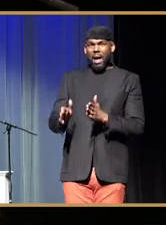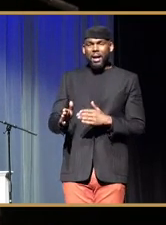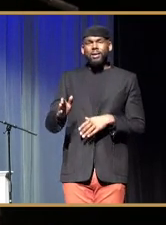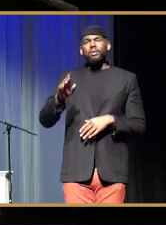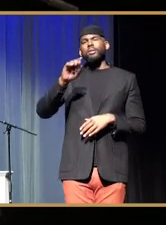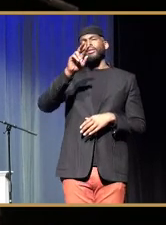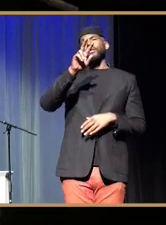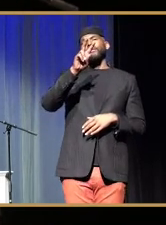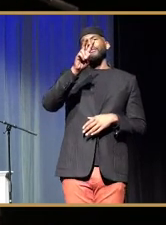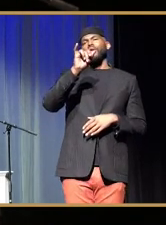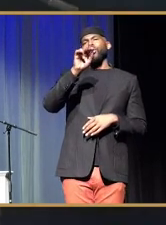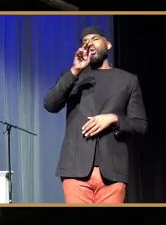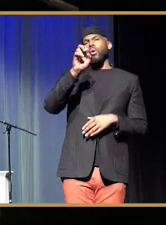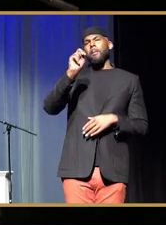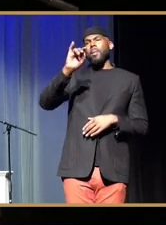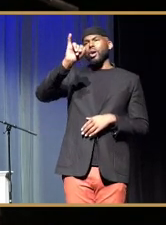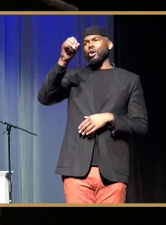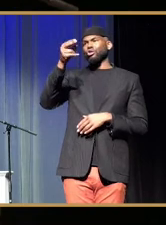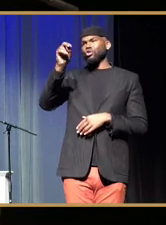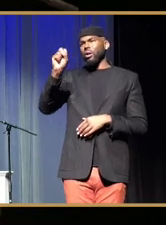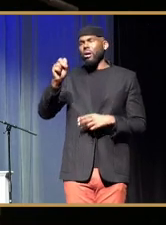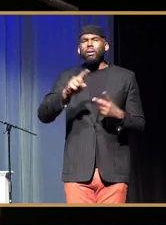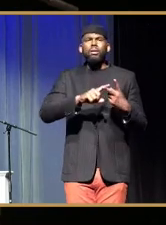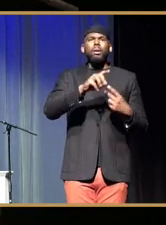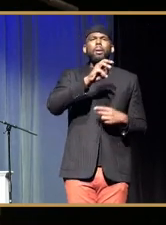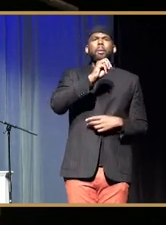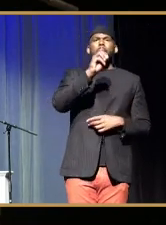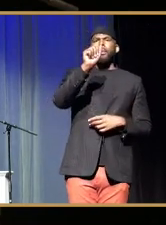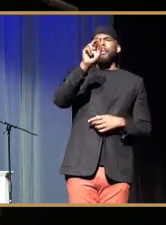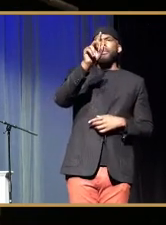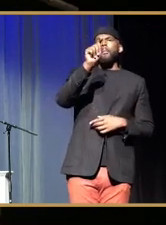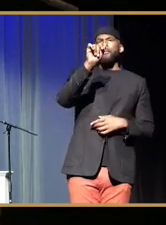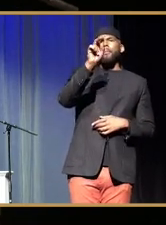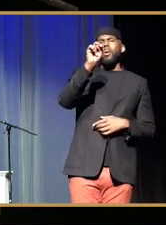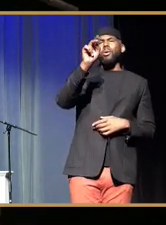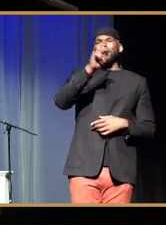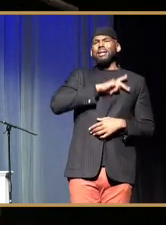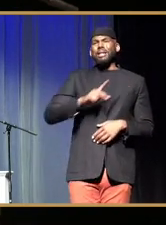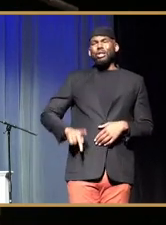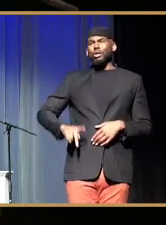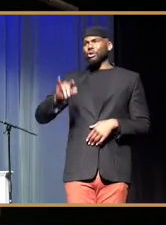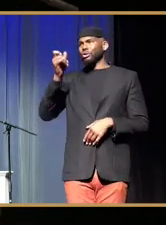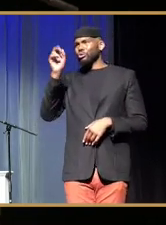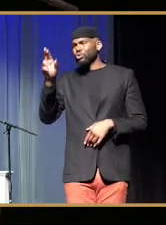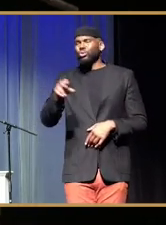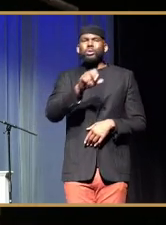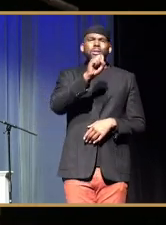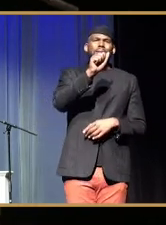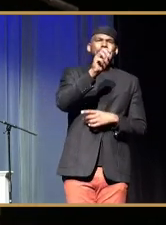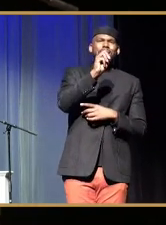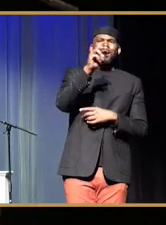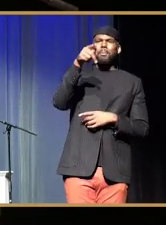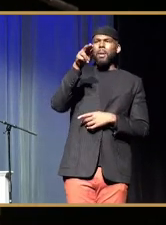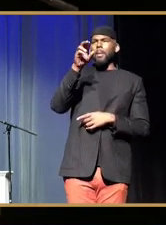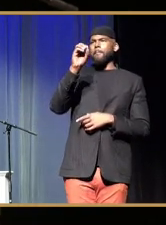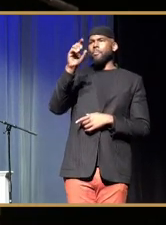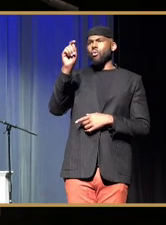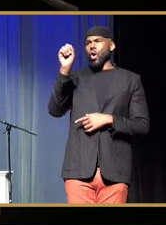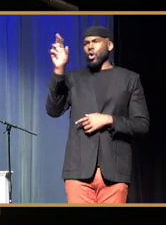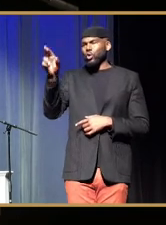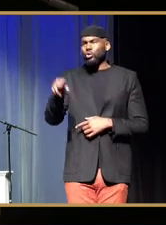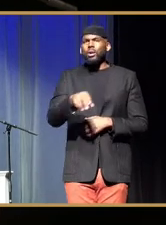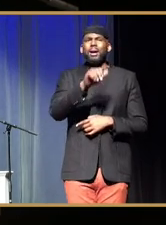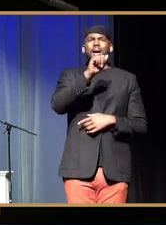Vernon Johns, Martin King Jr., Howard Thurman, Sam Proctor, Adam Clayton